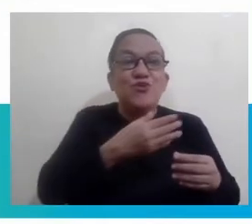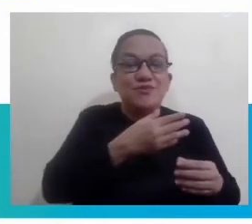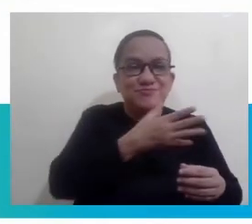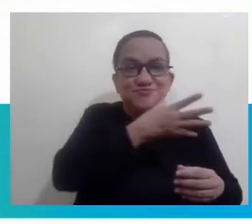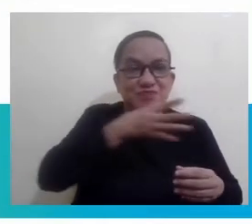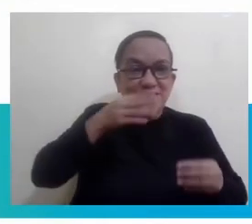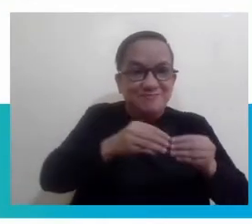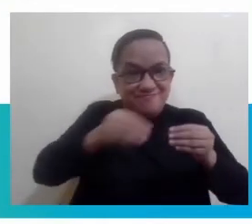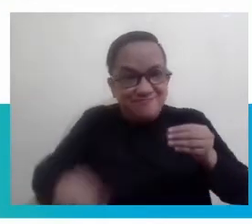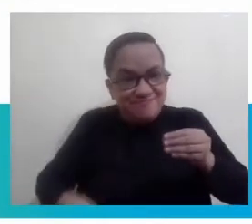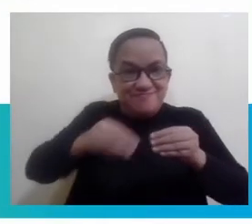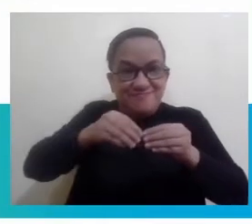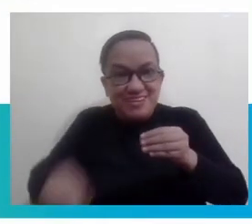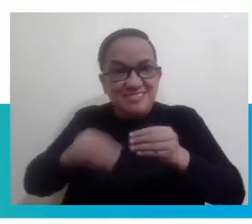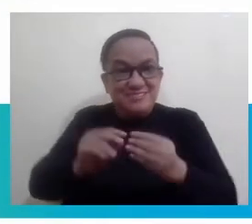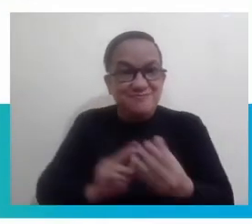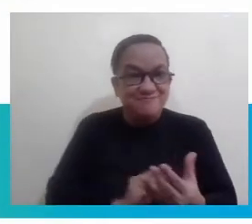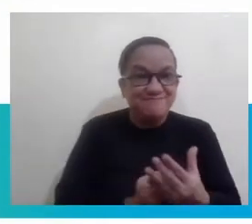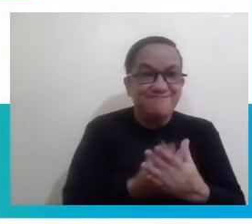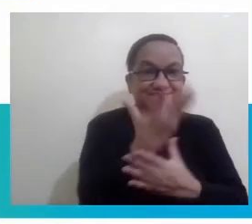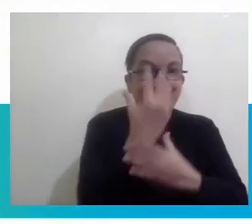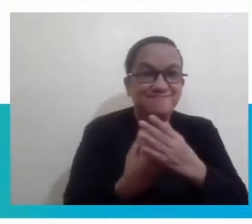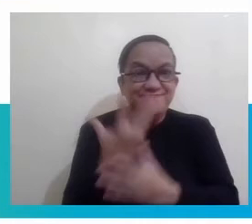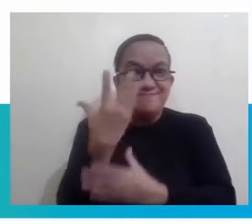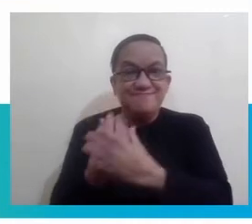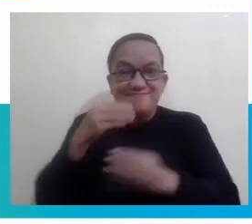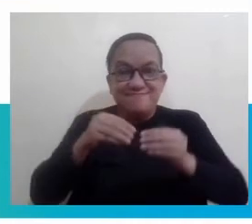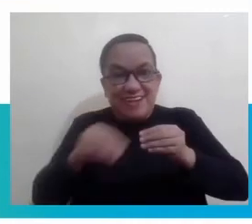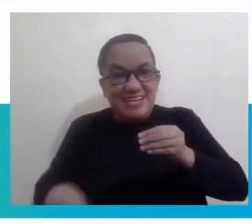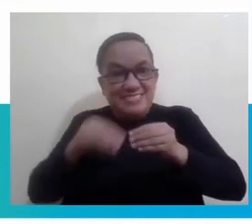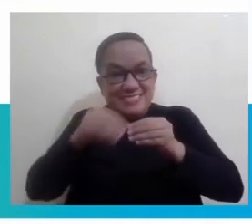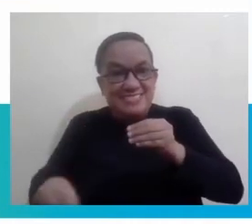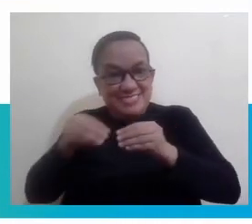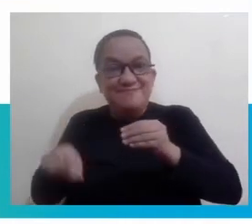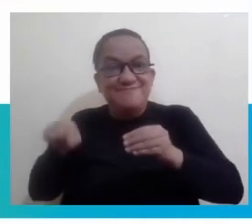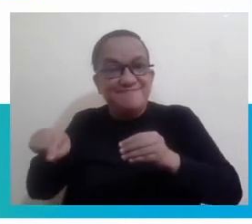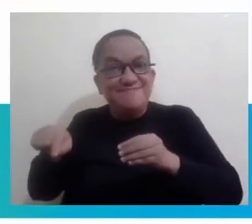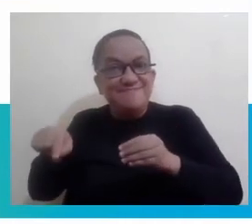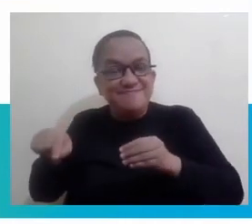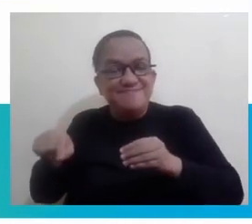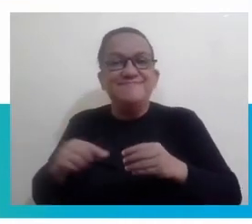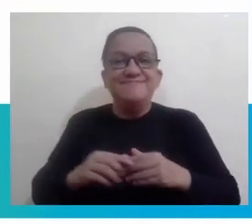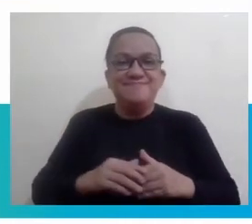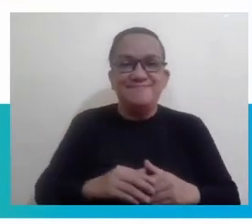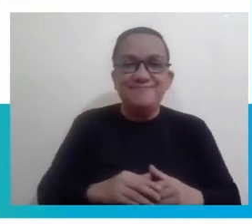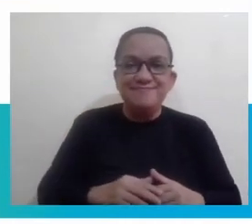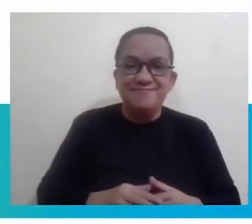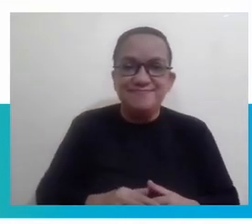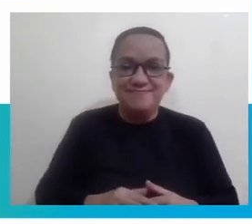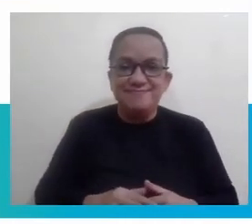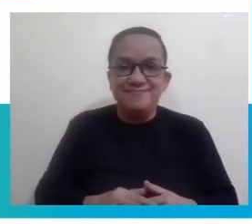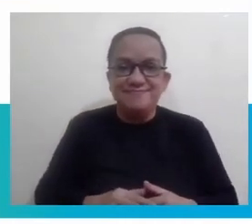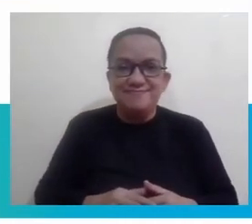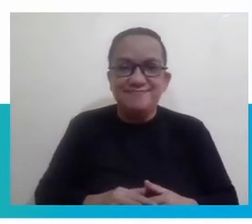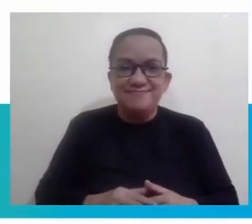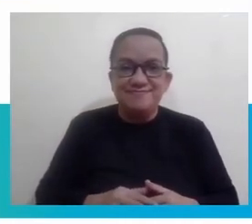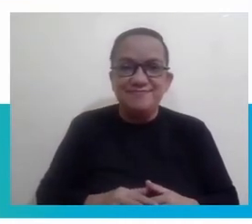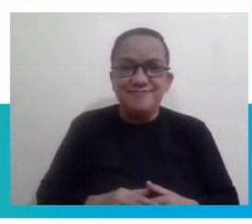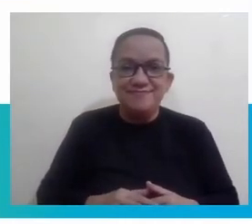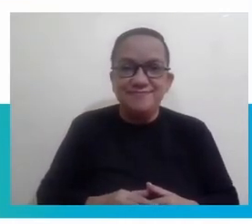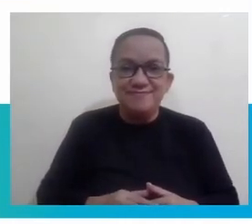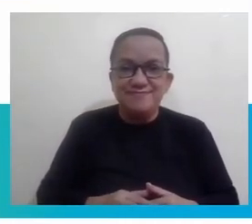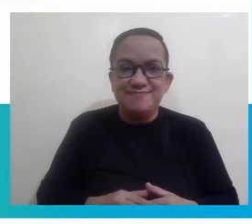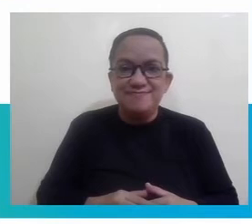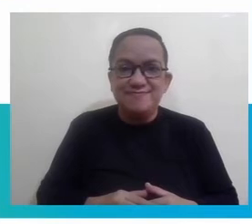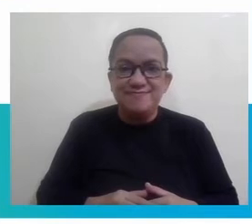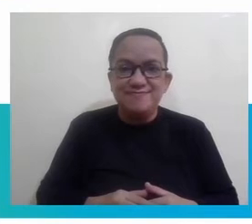really are using or utilizing some of the, I would say, the savings or the